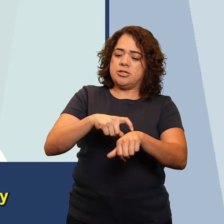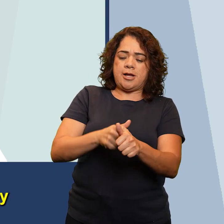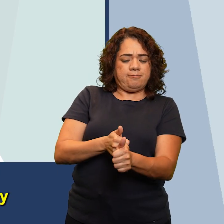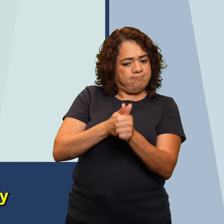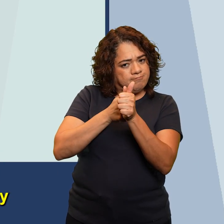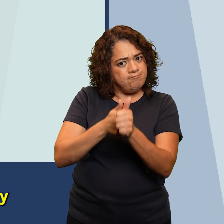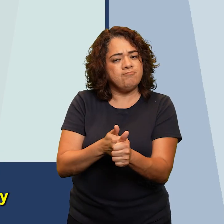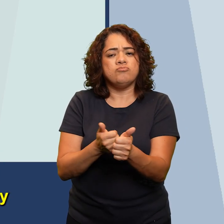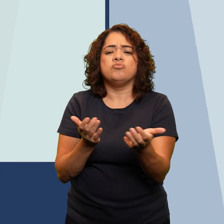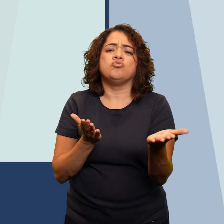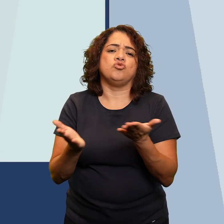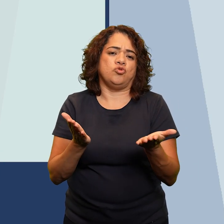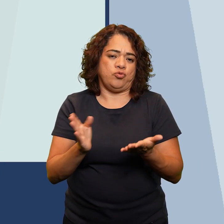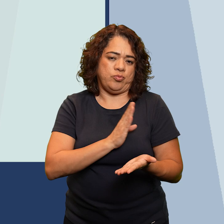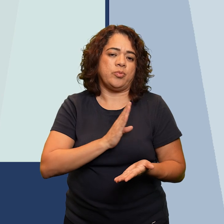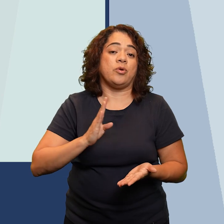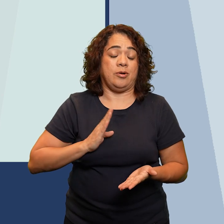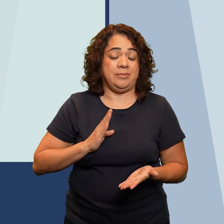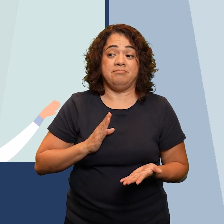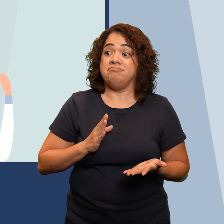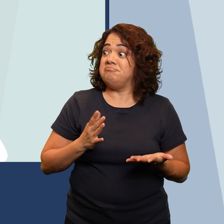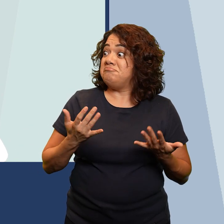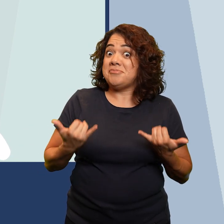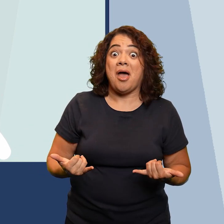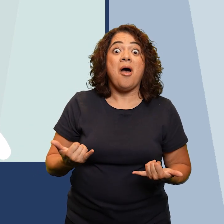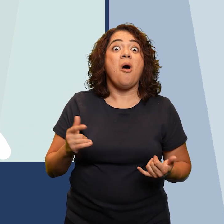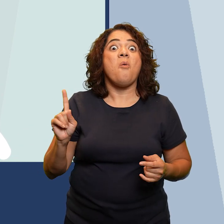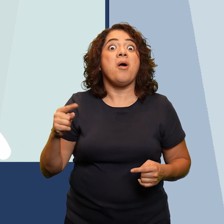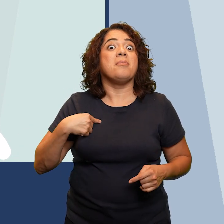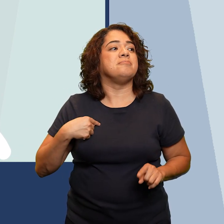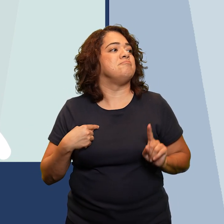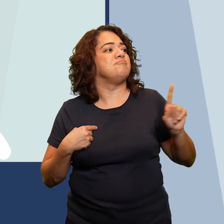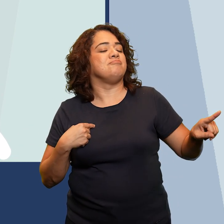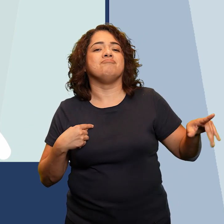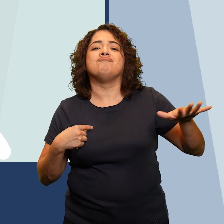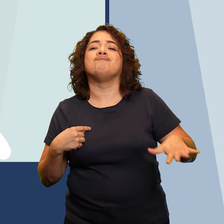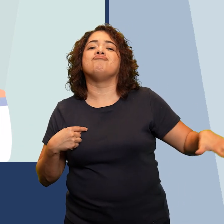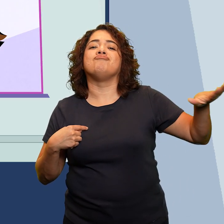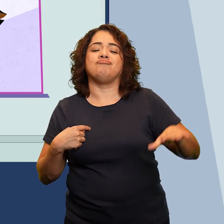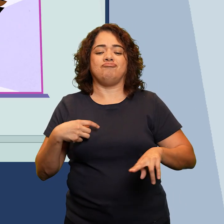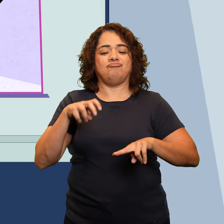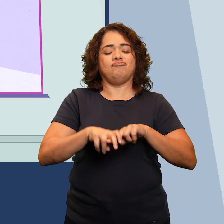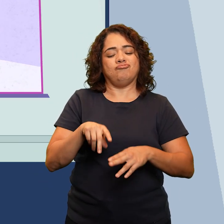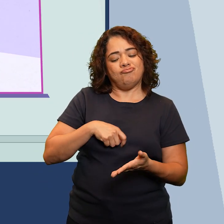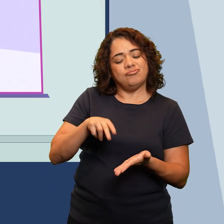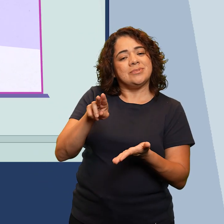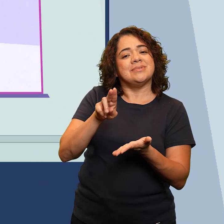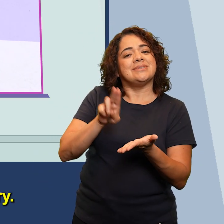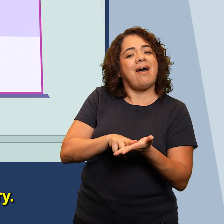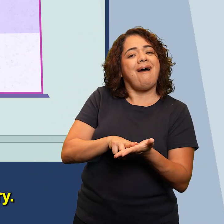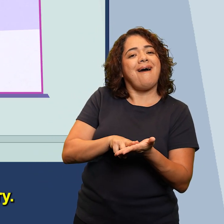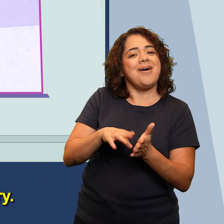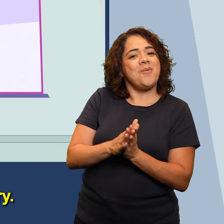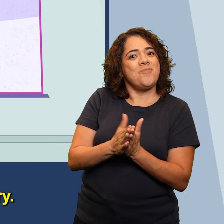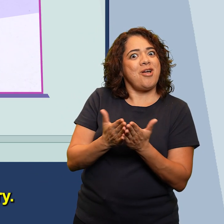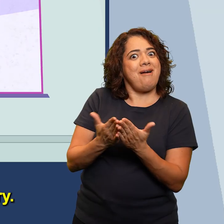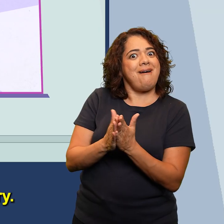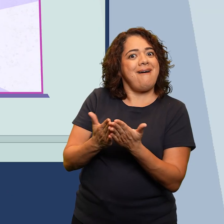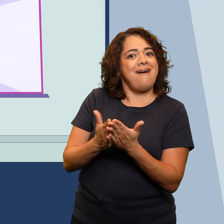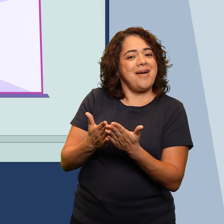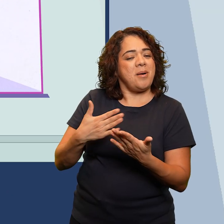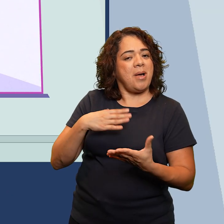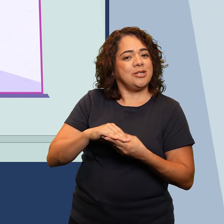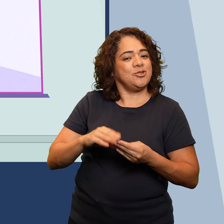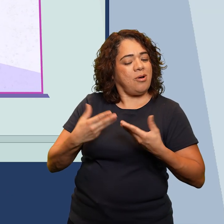Finally, find me in the lobby after today's seminar. I'll be signing copies of my autobiography, One Fell Scoop, the Bass Ken Robbins